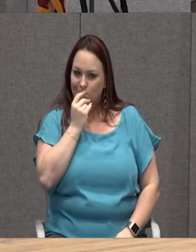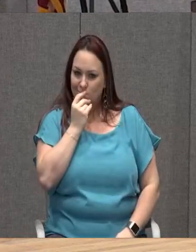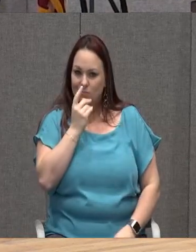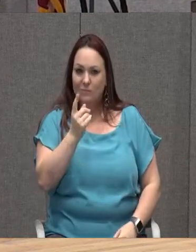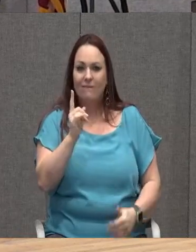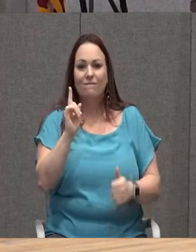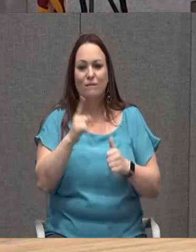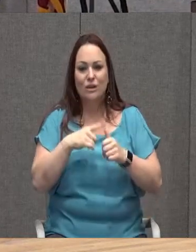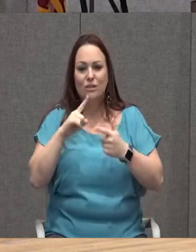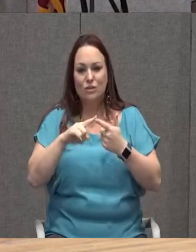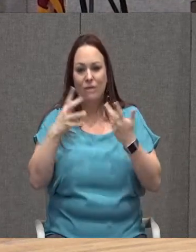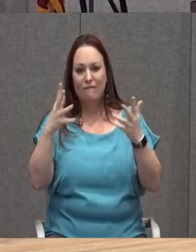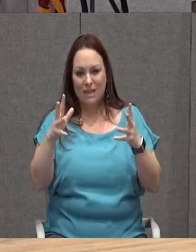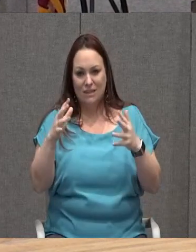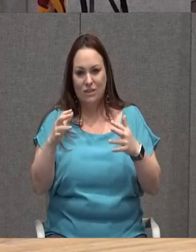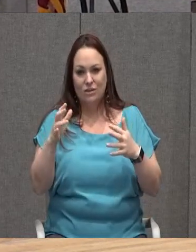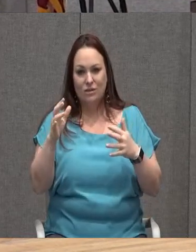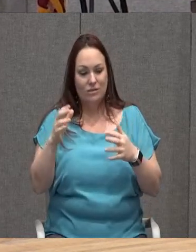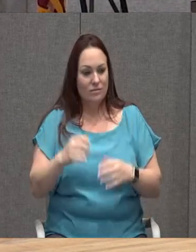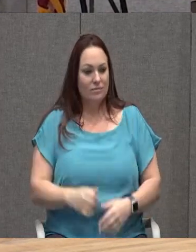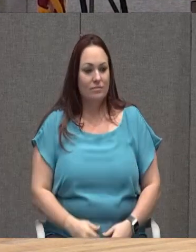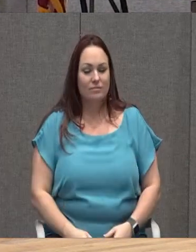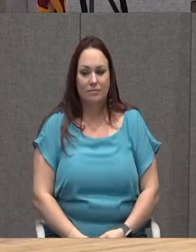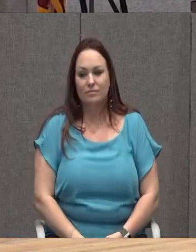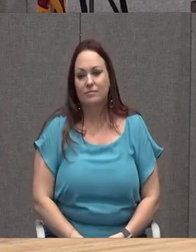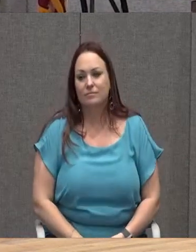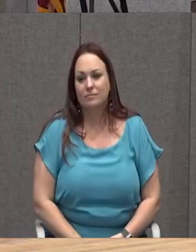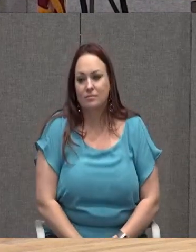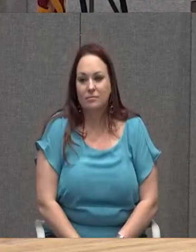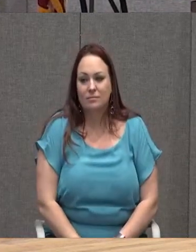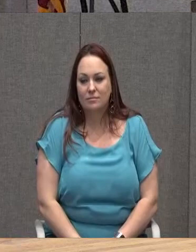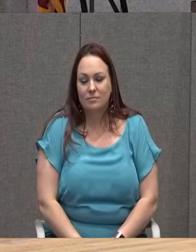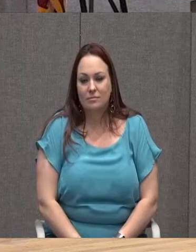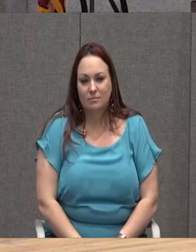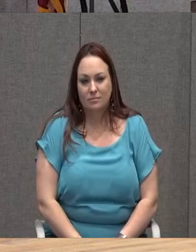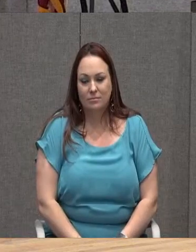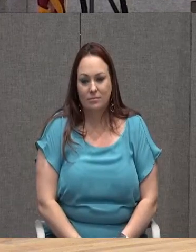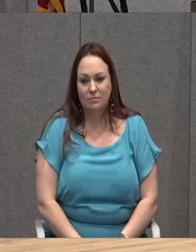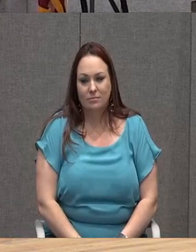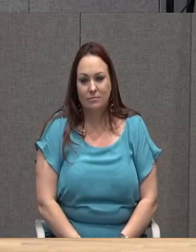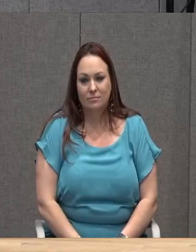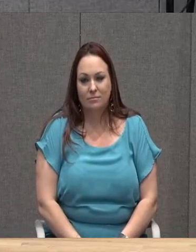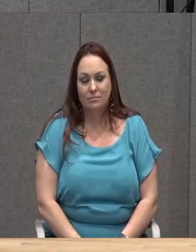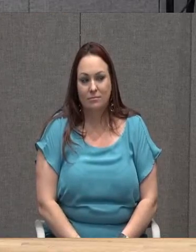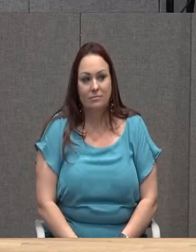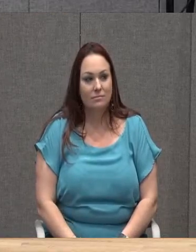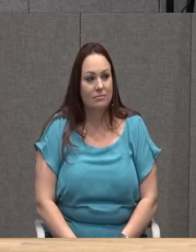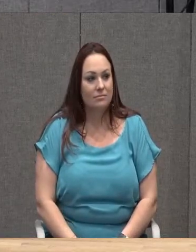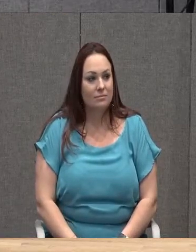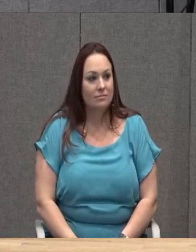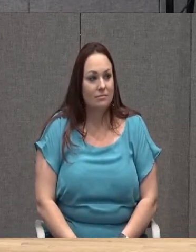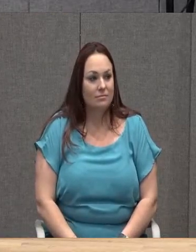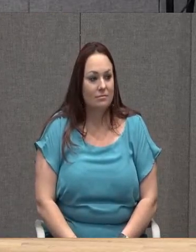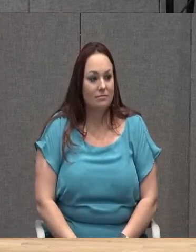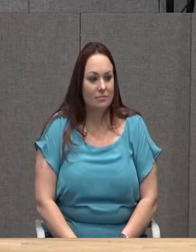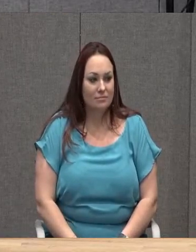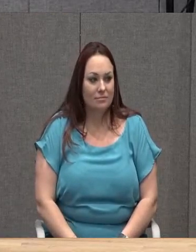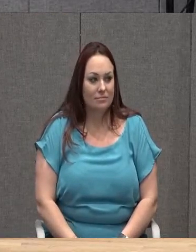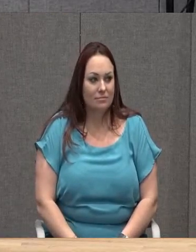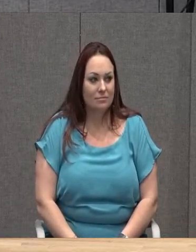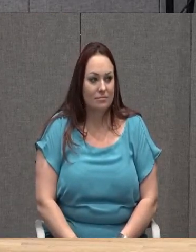Let's go first to finish this time. Vamos a jugar el que termina y la toalla da una vuelta primero, ganan el